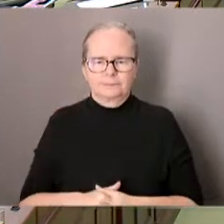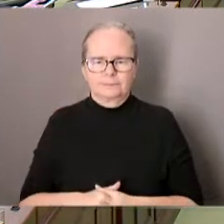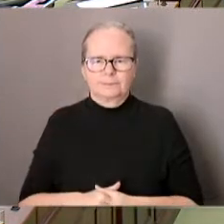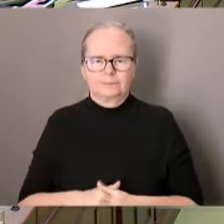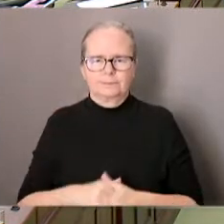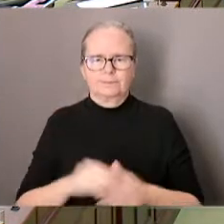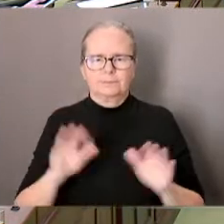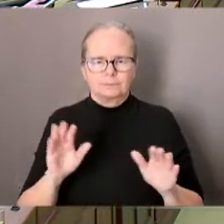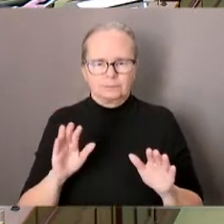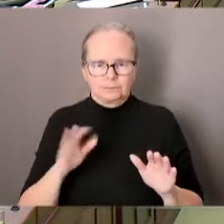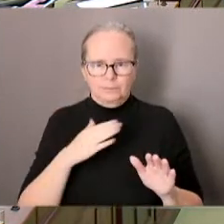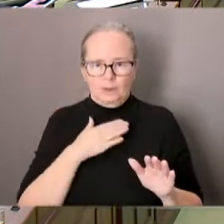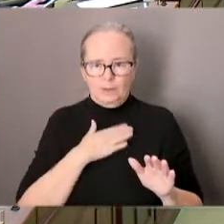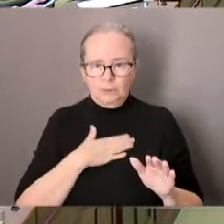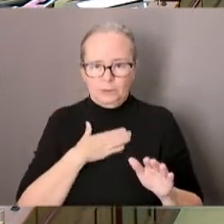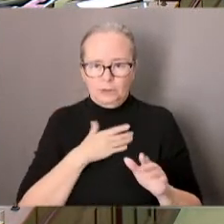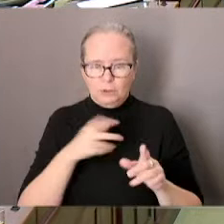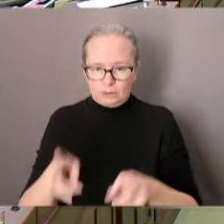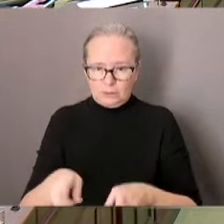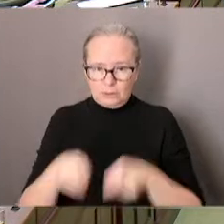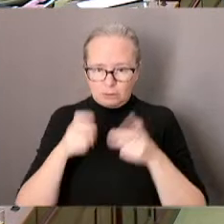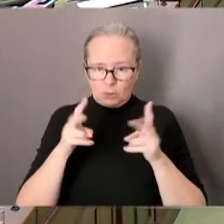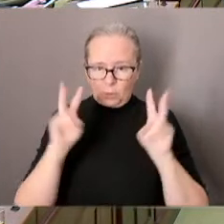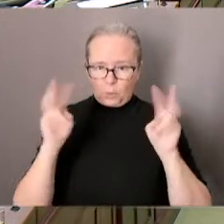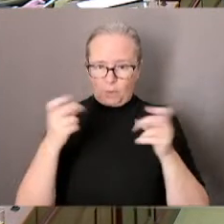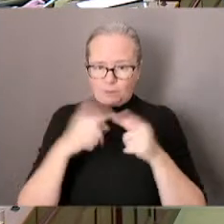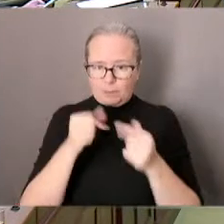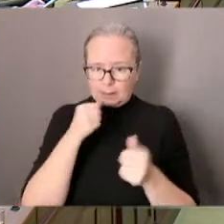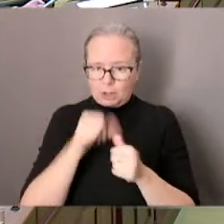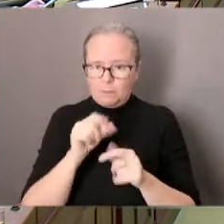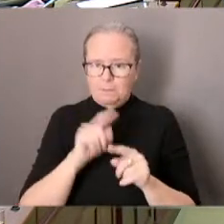the proper name in the assembly are there others